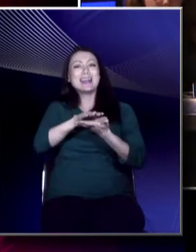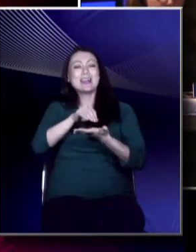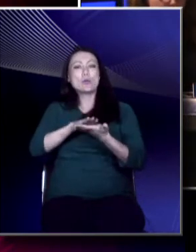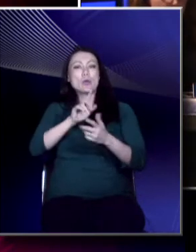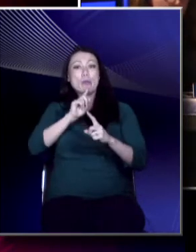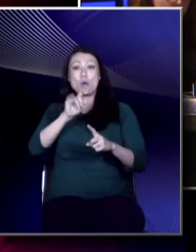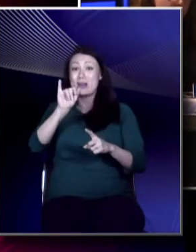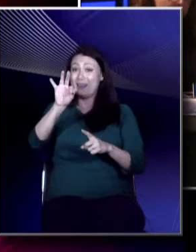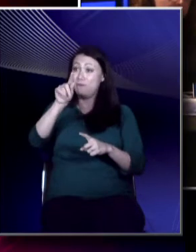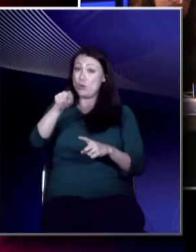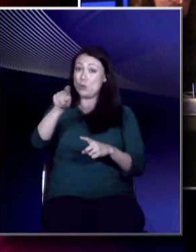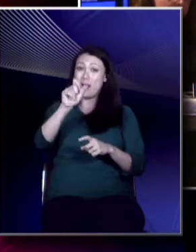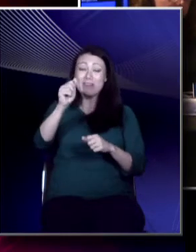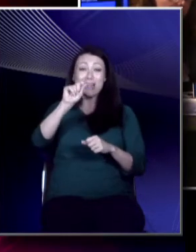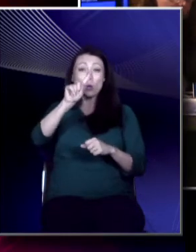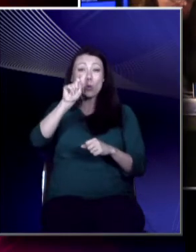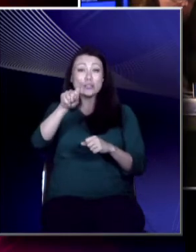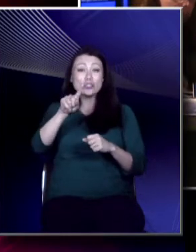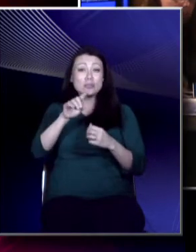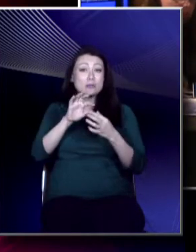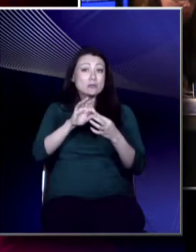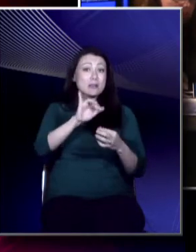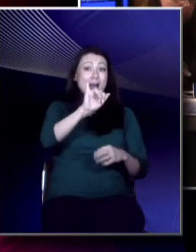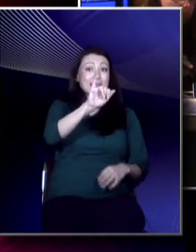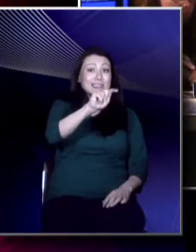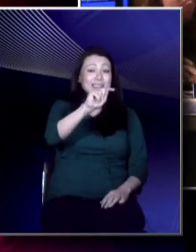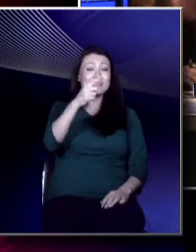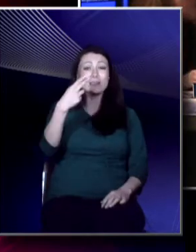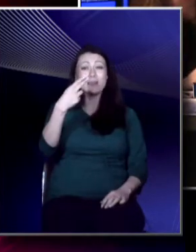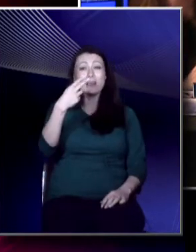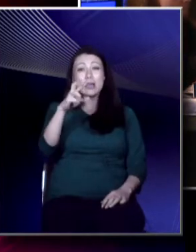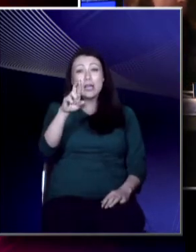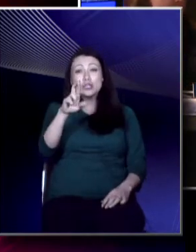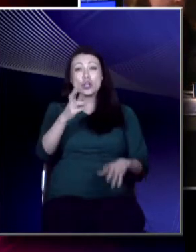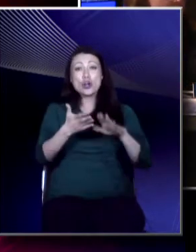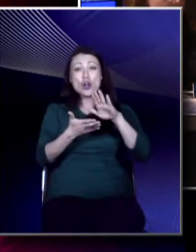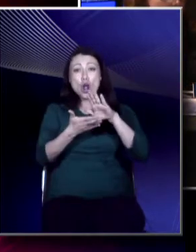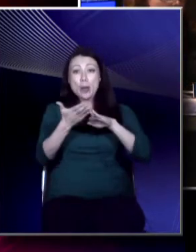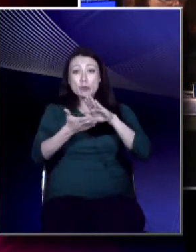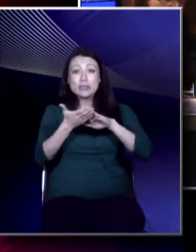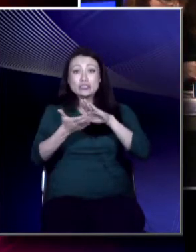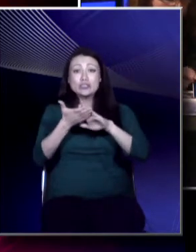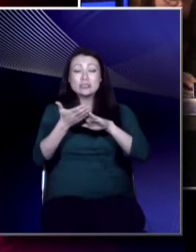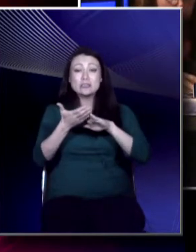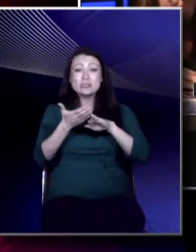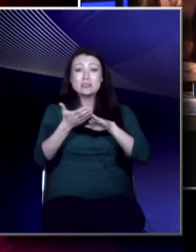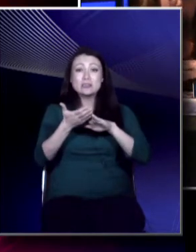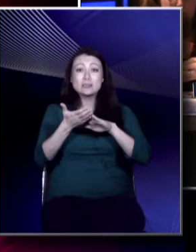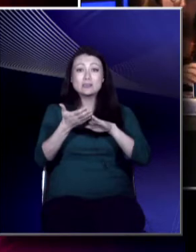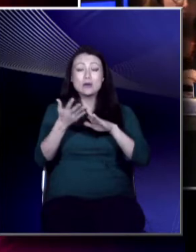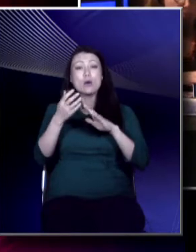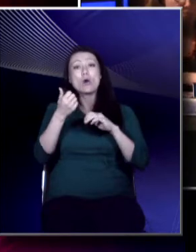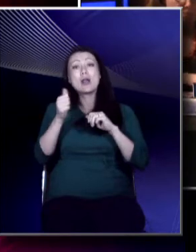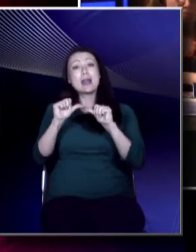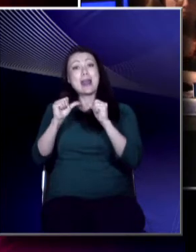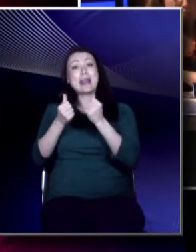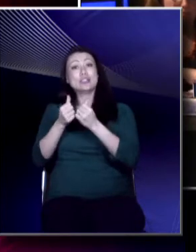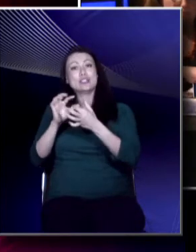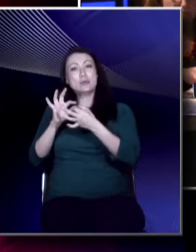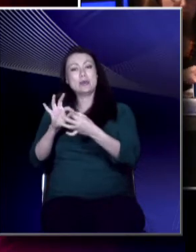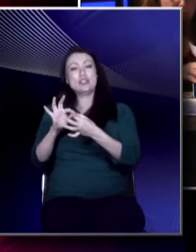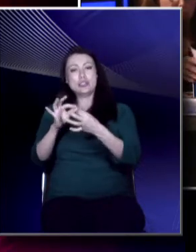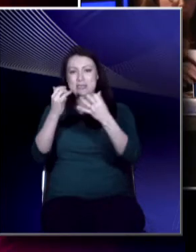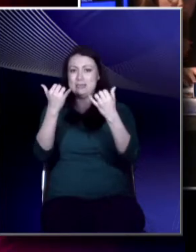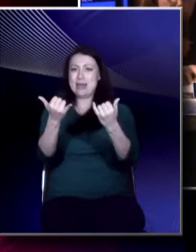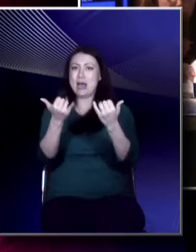questions on IT, HR, operations, and agency relations, now's